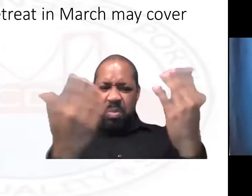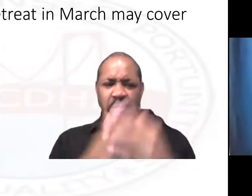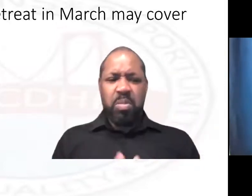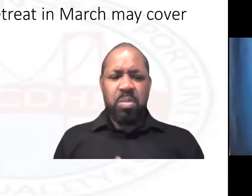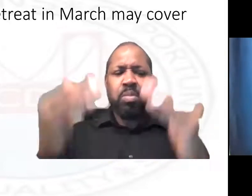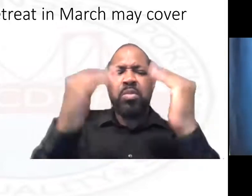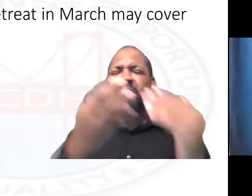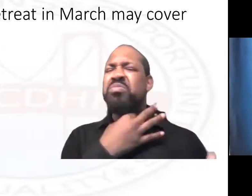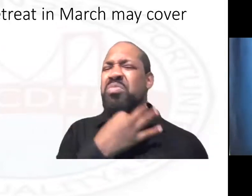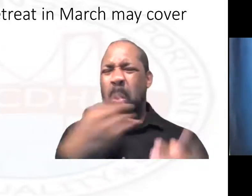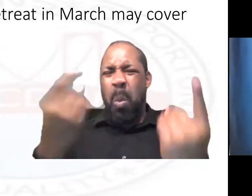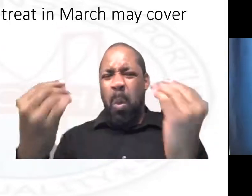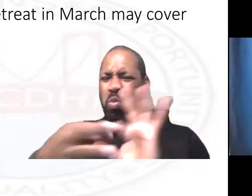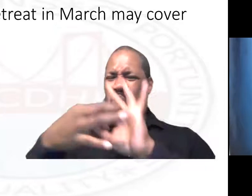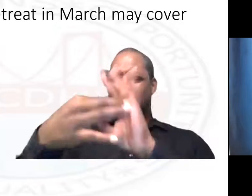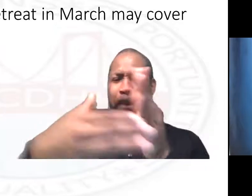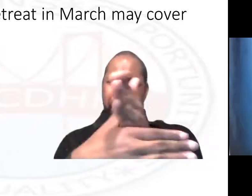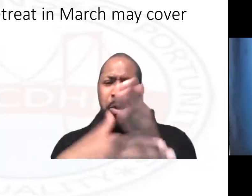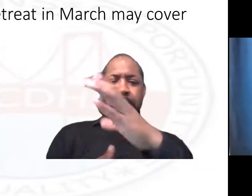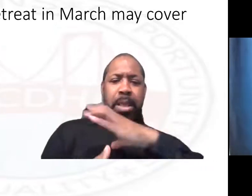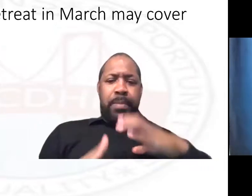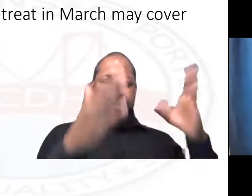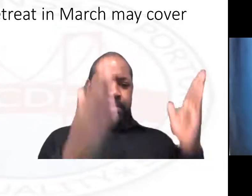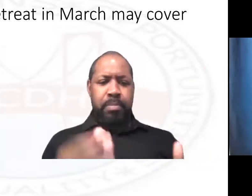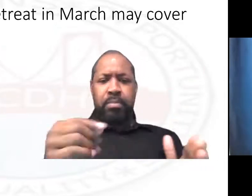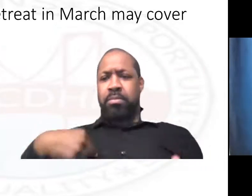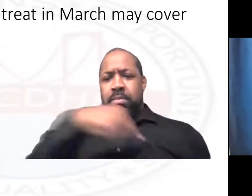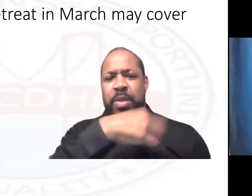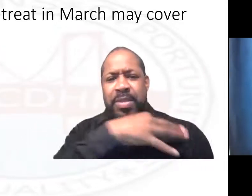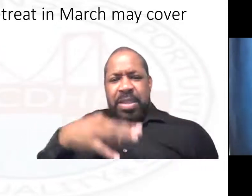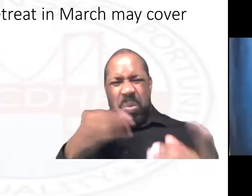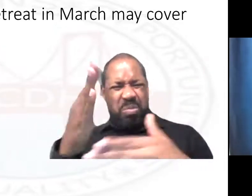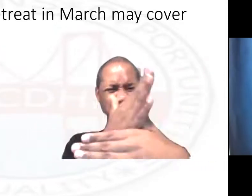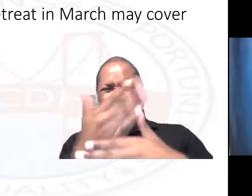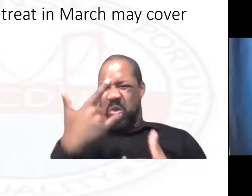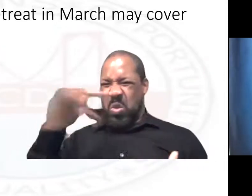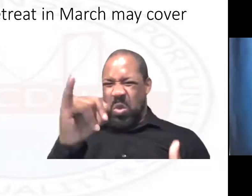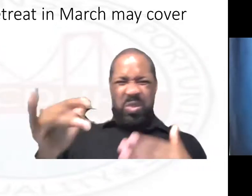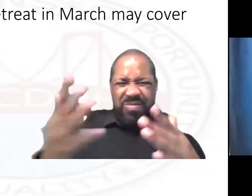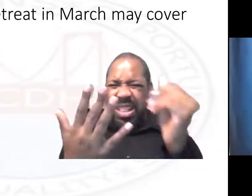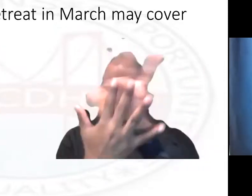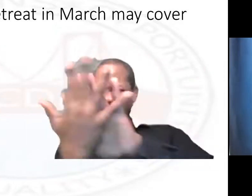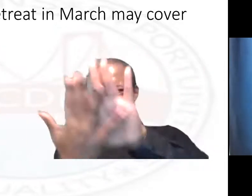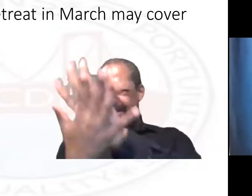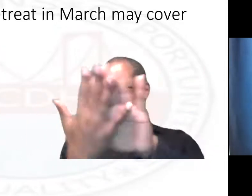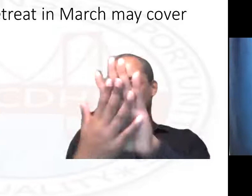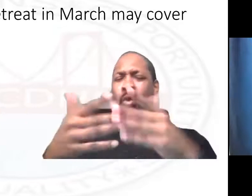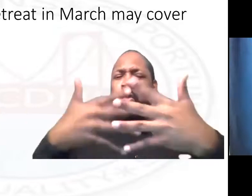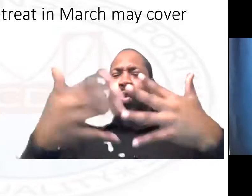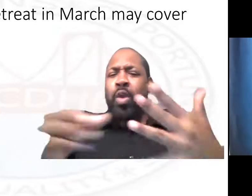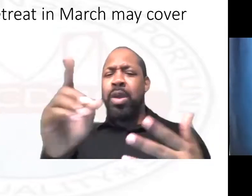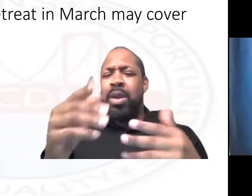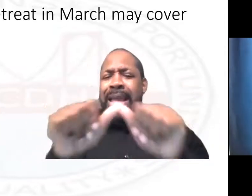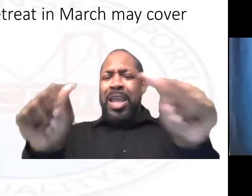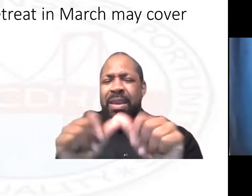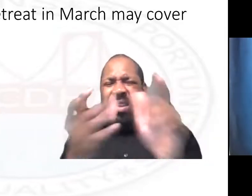and what education and what their roles are for all of those committees and how they relate to the commissioners and the staff. Understanding how